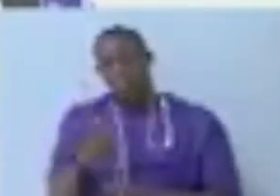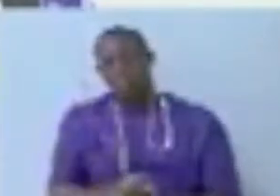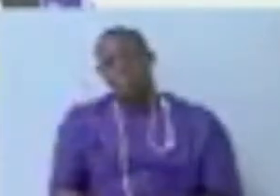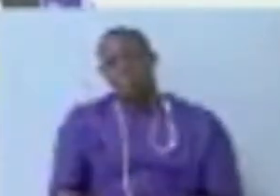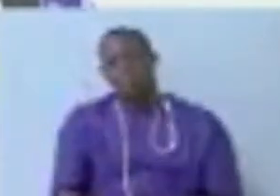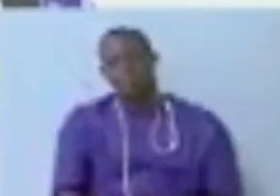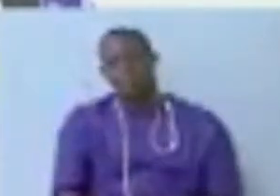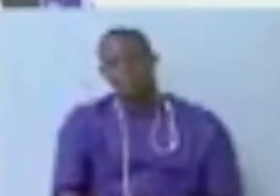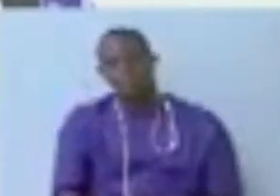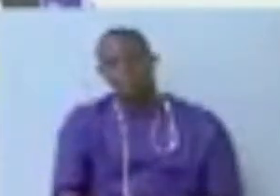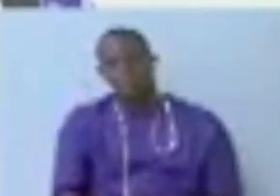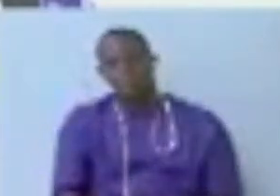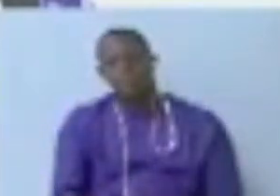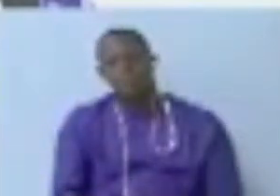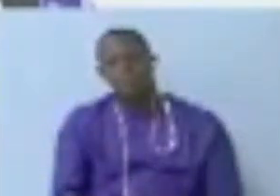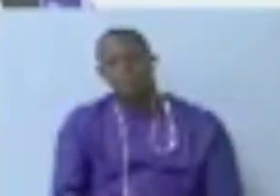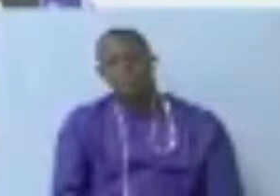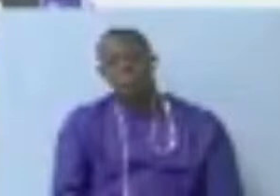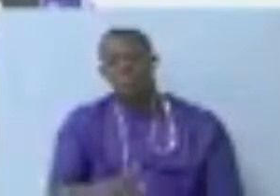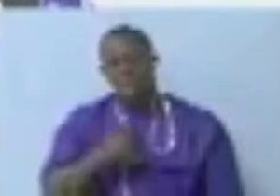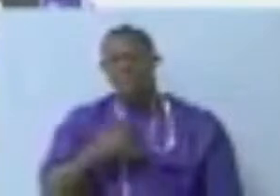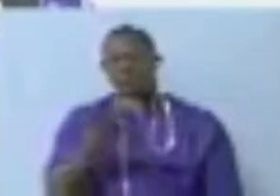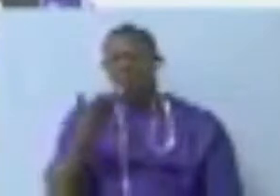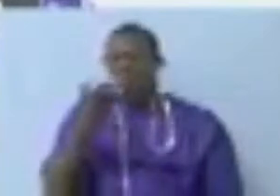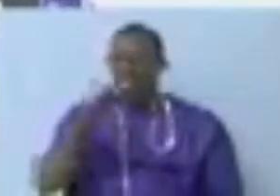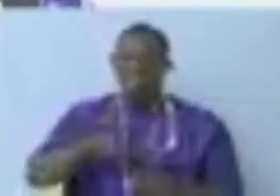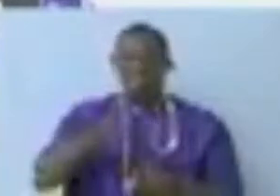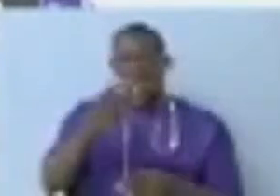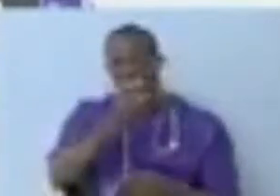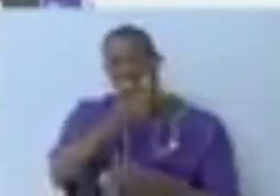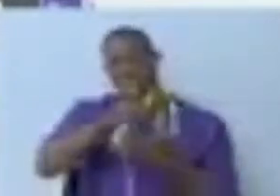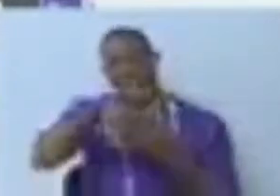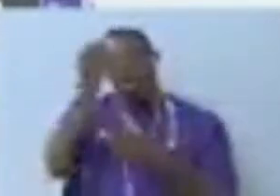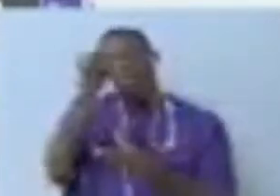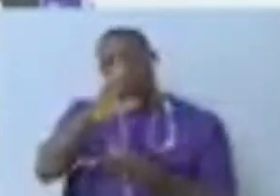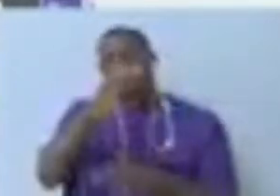1996 I was at some point out of the country,